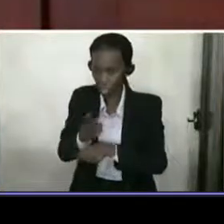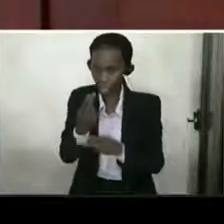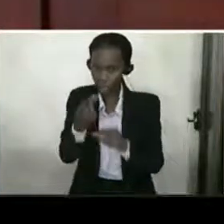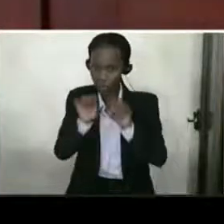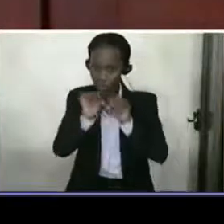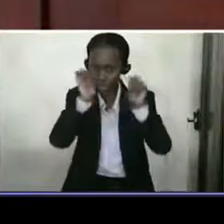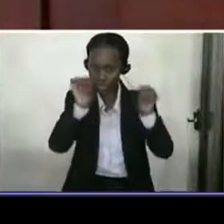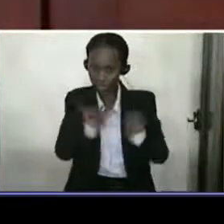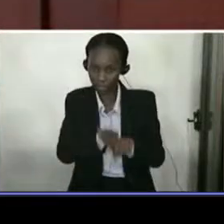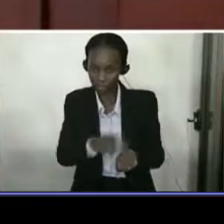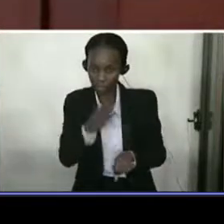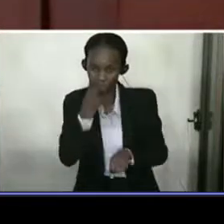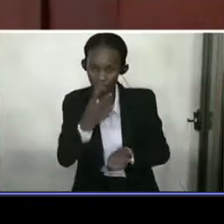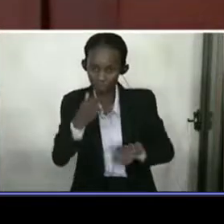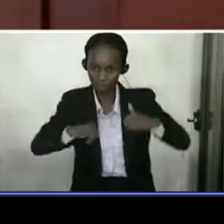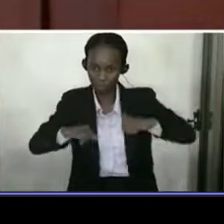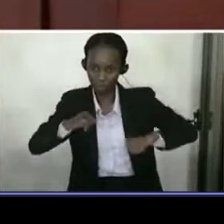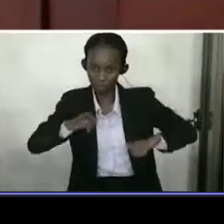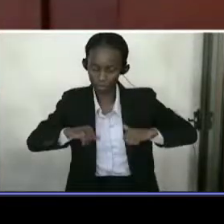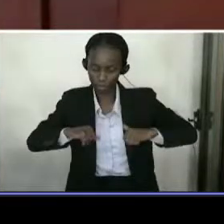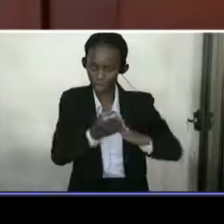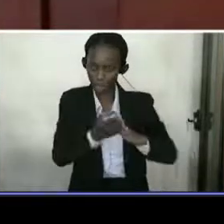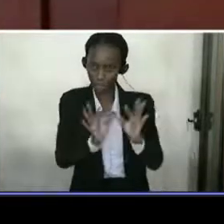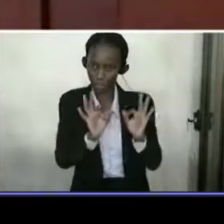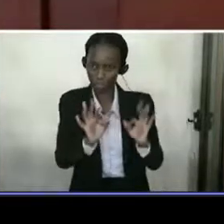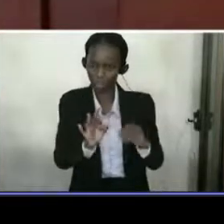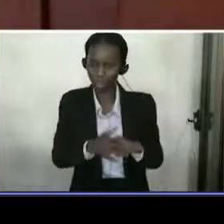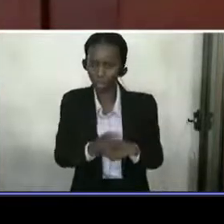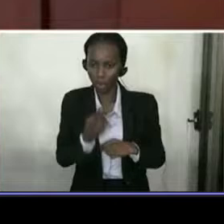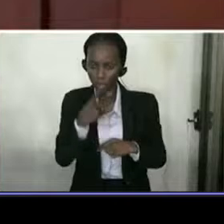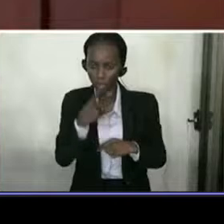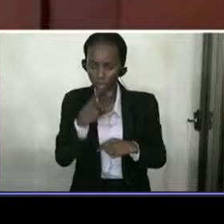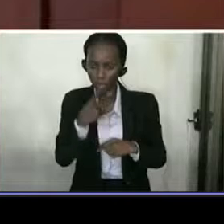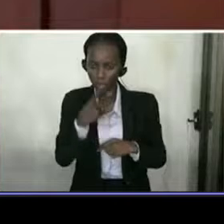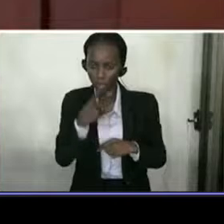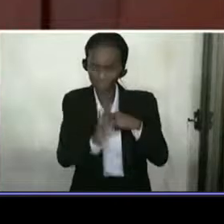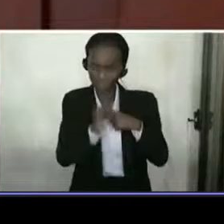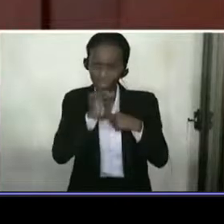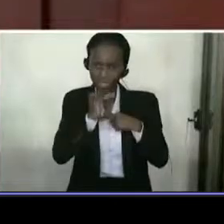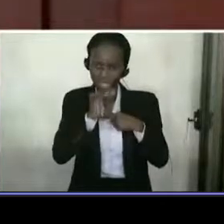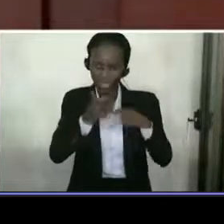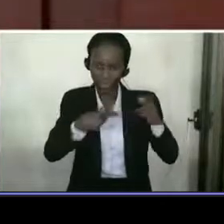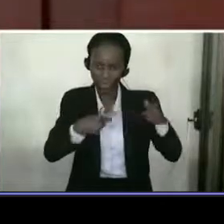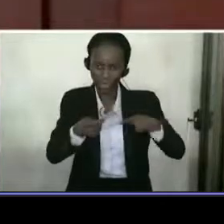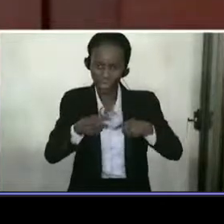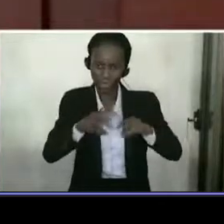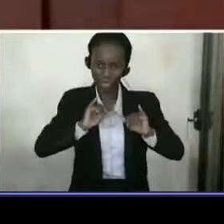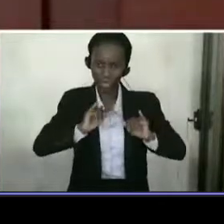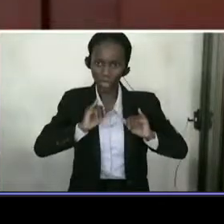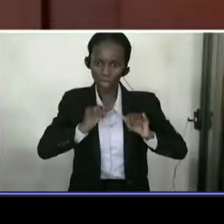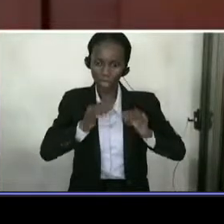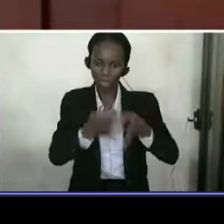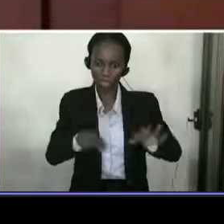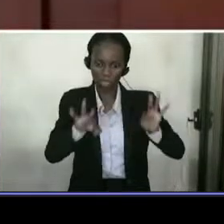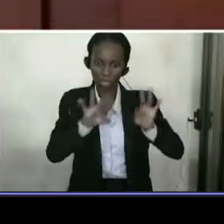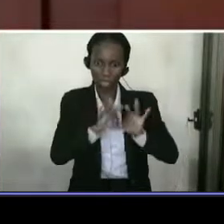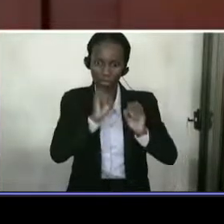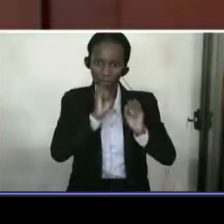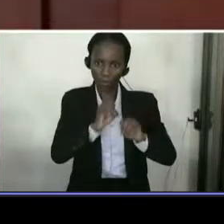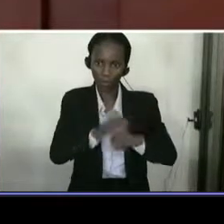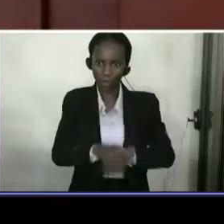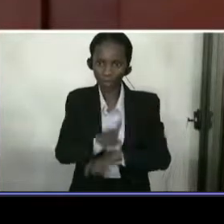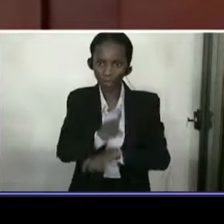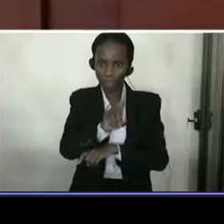performance. It was further noted with great concern that the fruitless and wasteful expenditure of 163,000